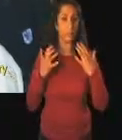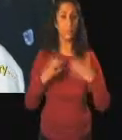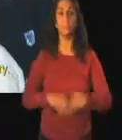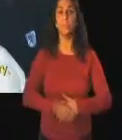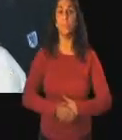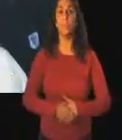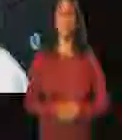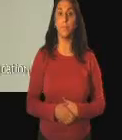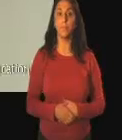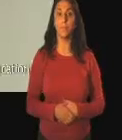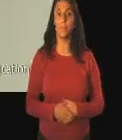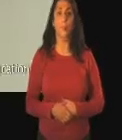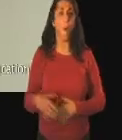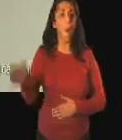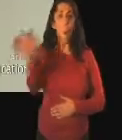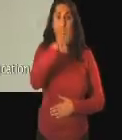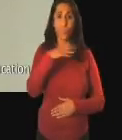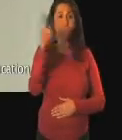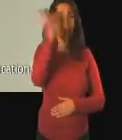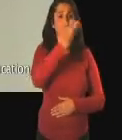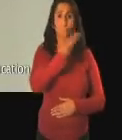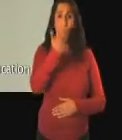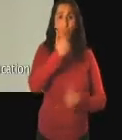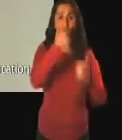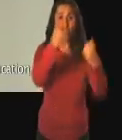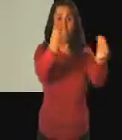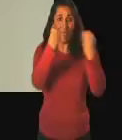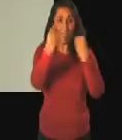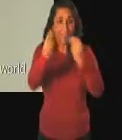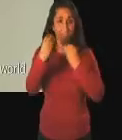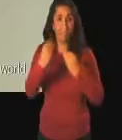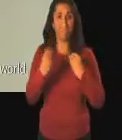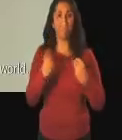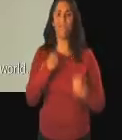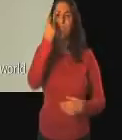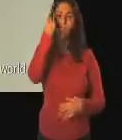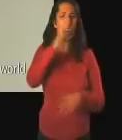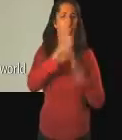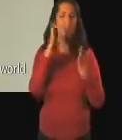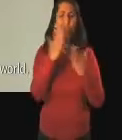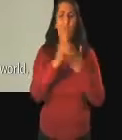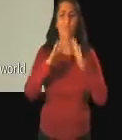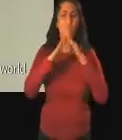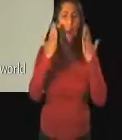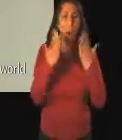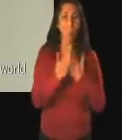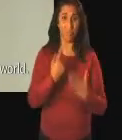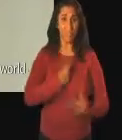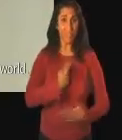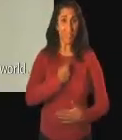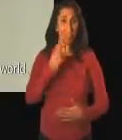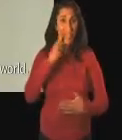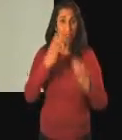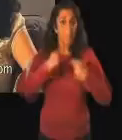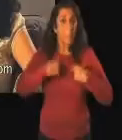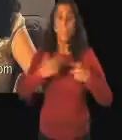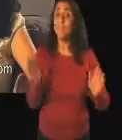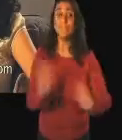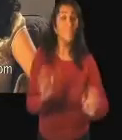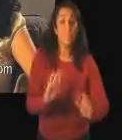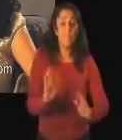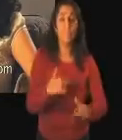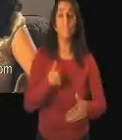you know, category. They provided very good deaf education but I realised that it's not the real world.